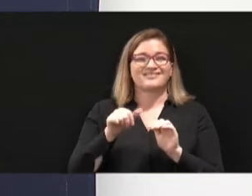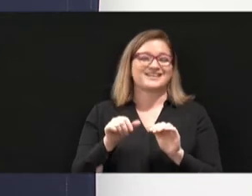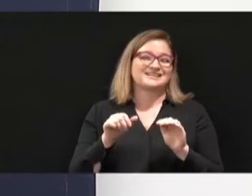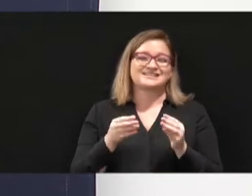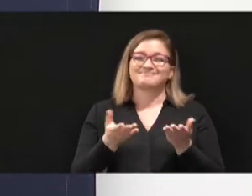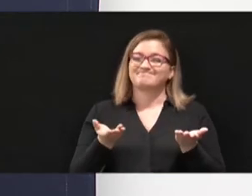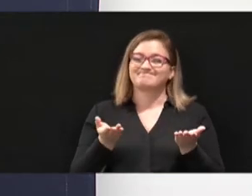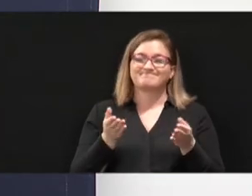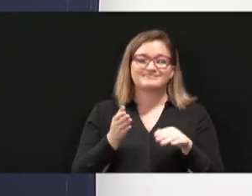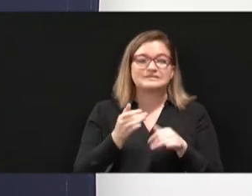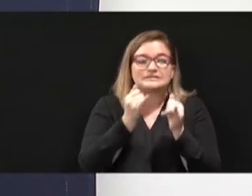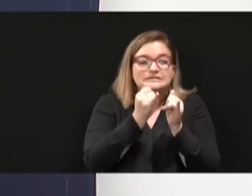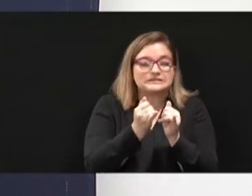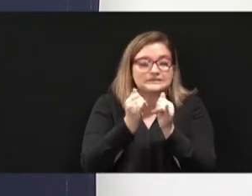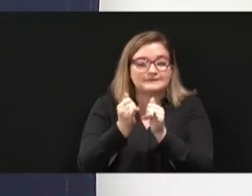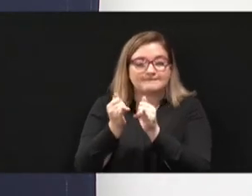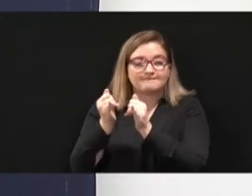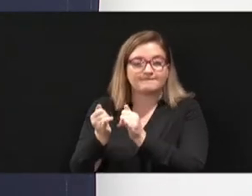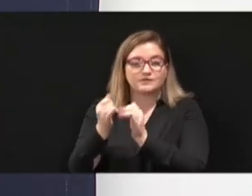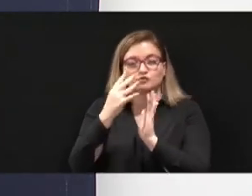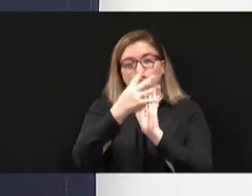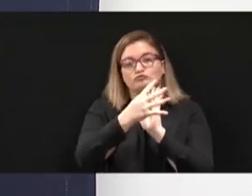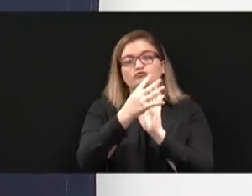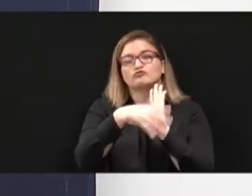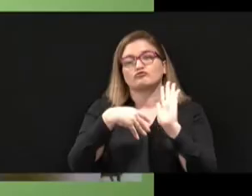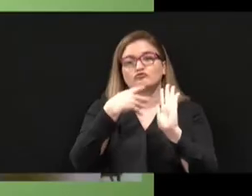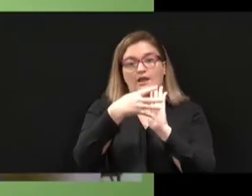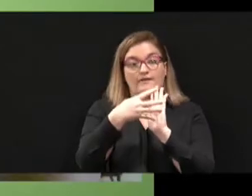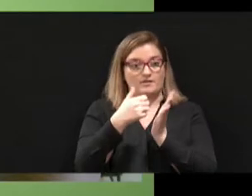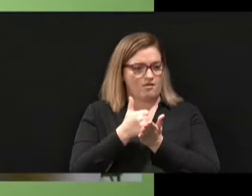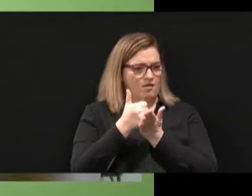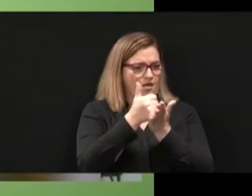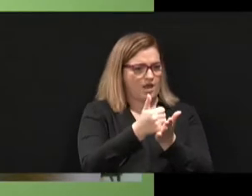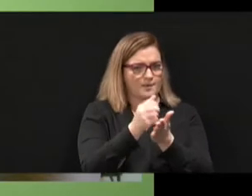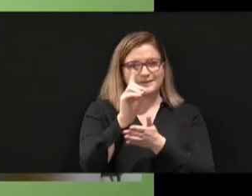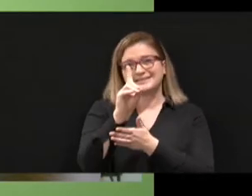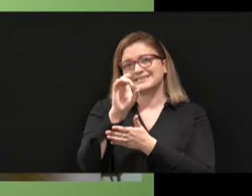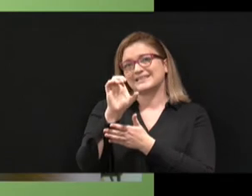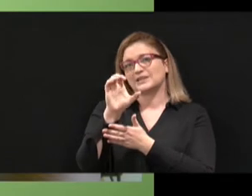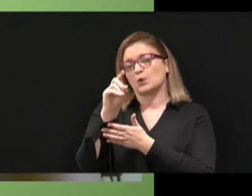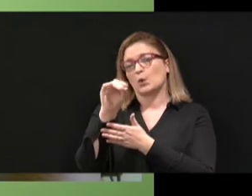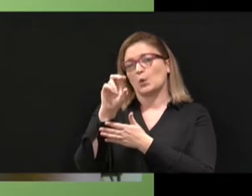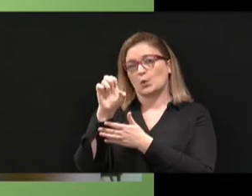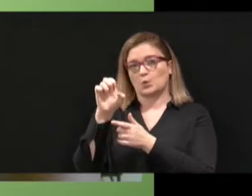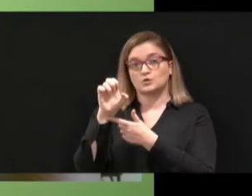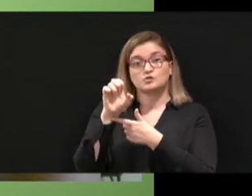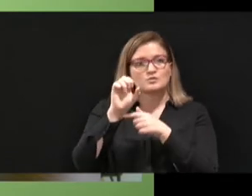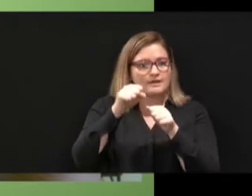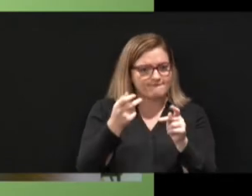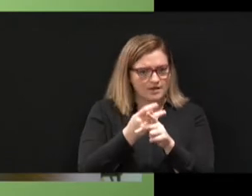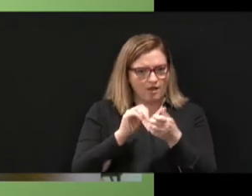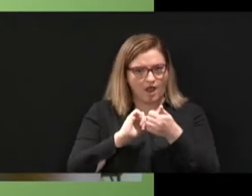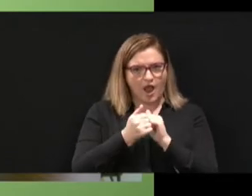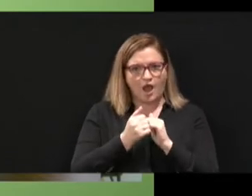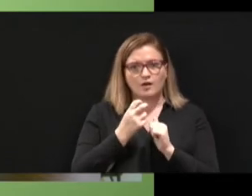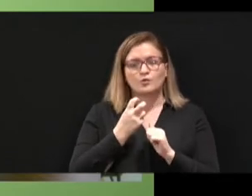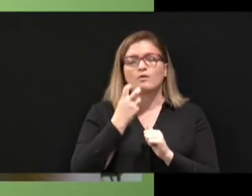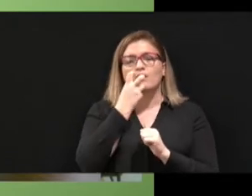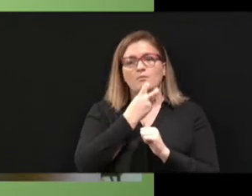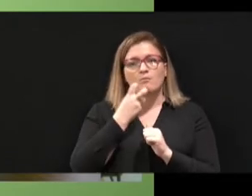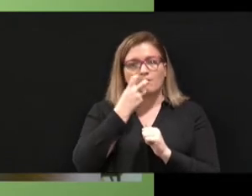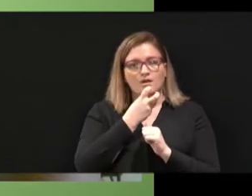of those individual graphemes to decode words. So you're figuring out how to pronounce words or decode words. It's